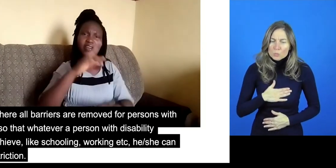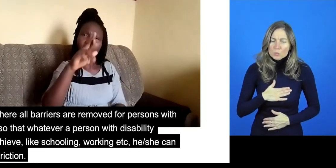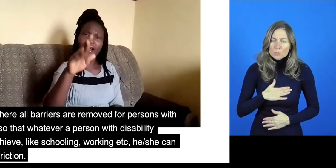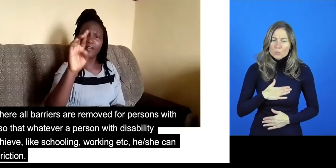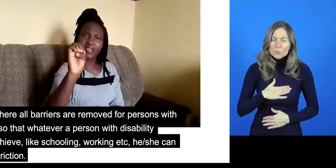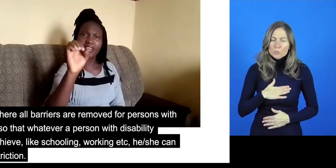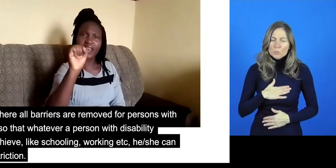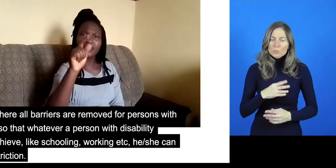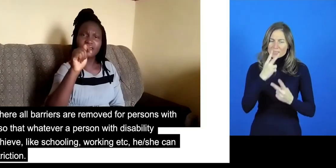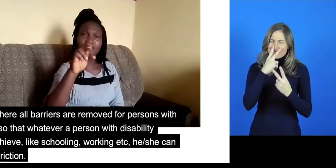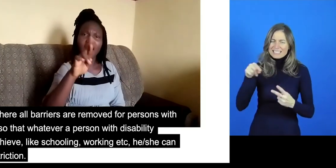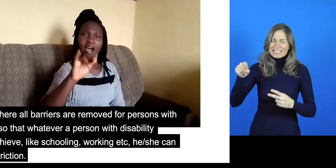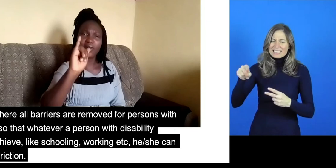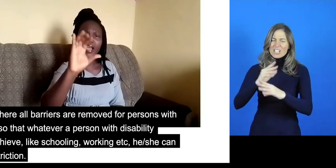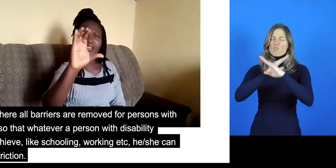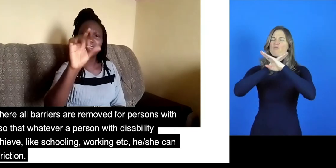restrictive